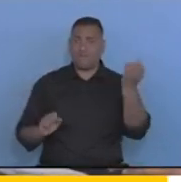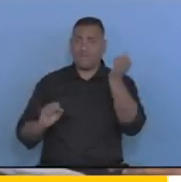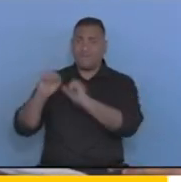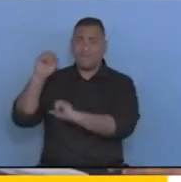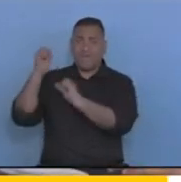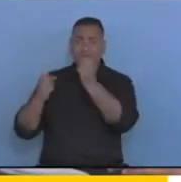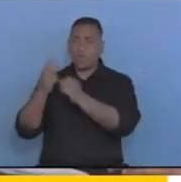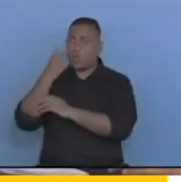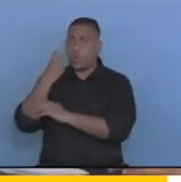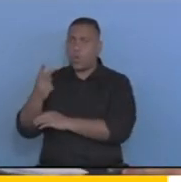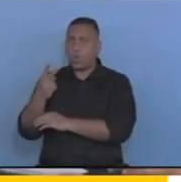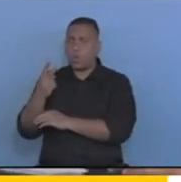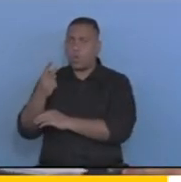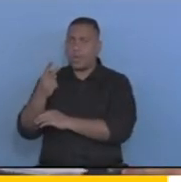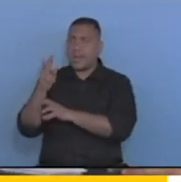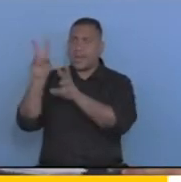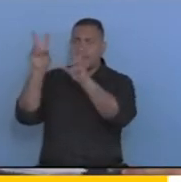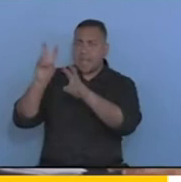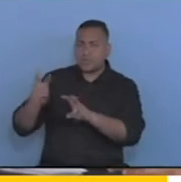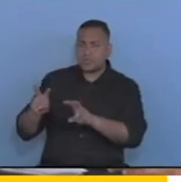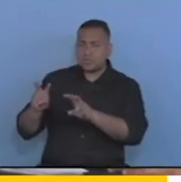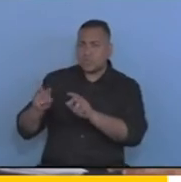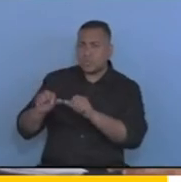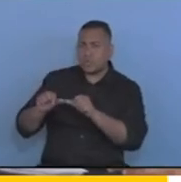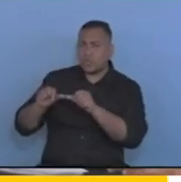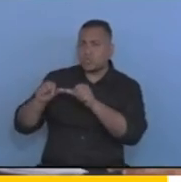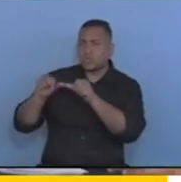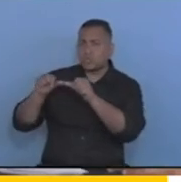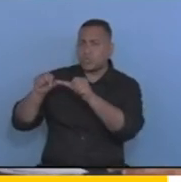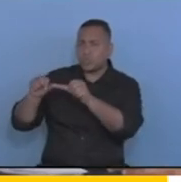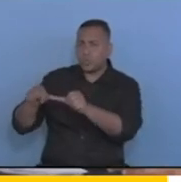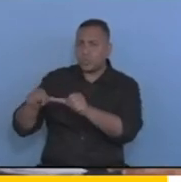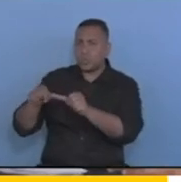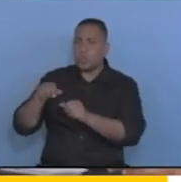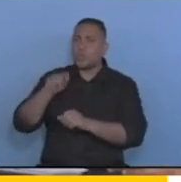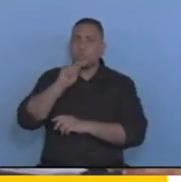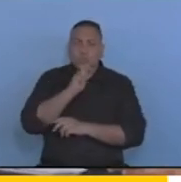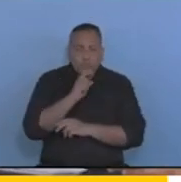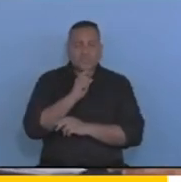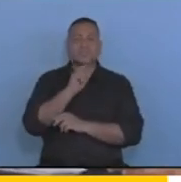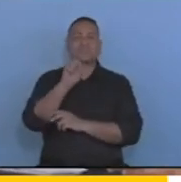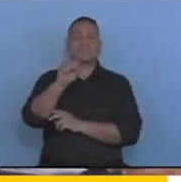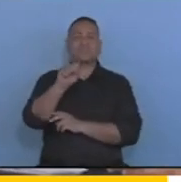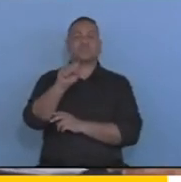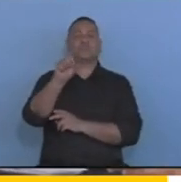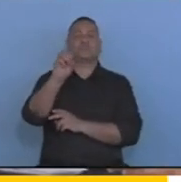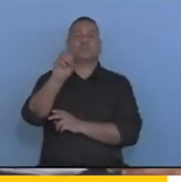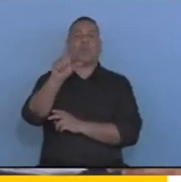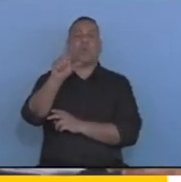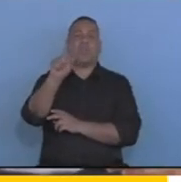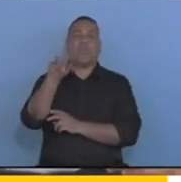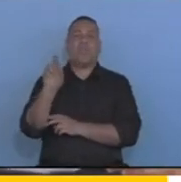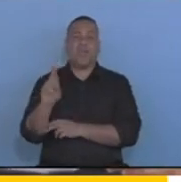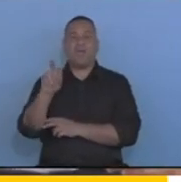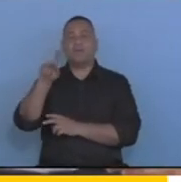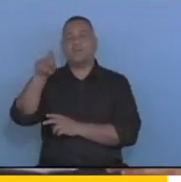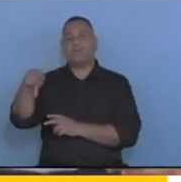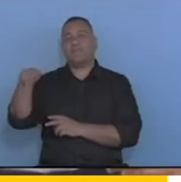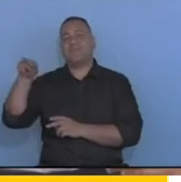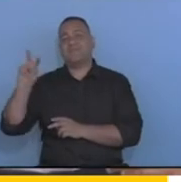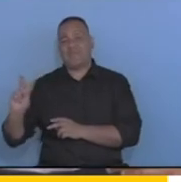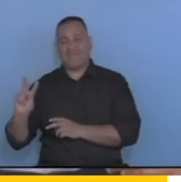we generate power by using solar PV. Mm. And this is where our learners come to the play, because they've been trained to